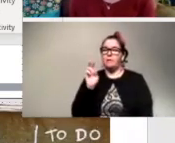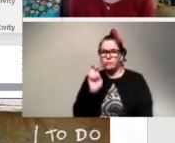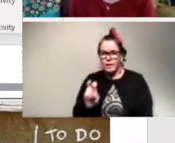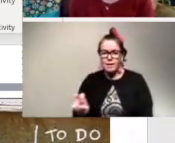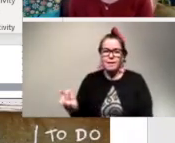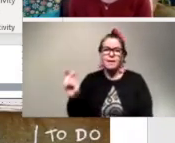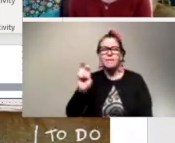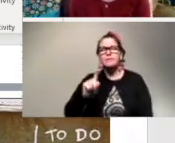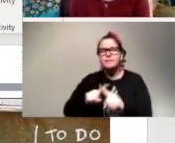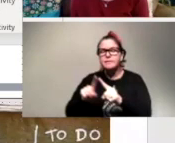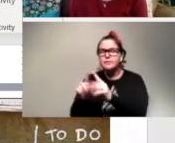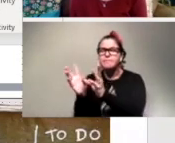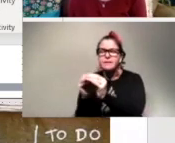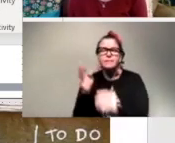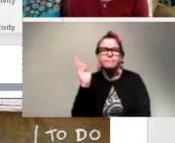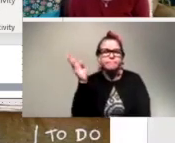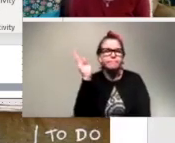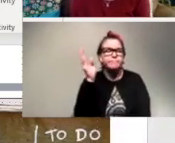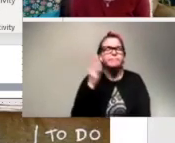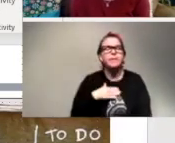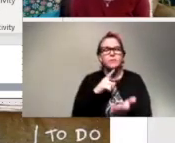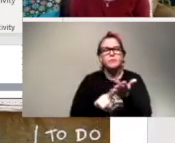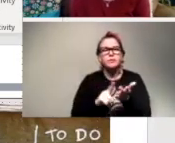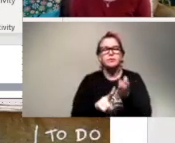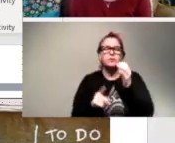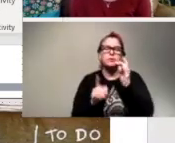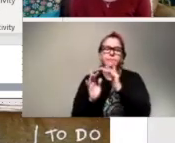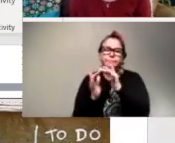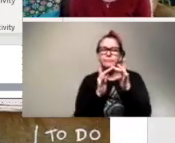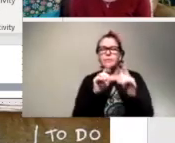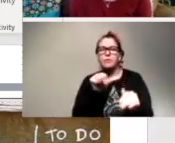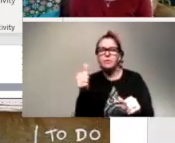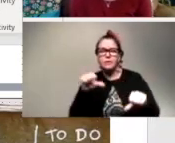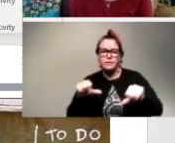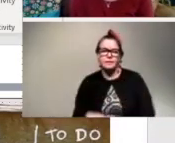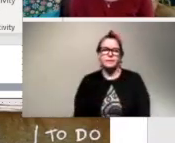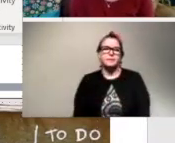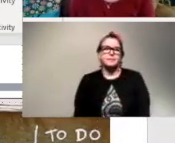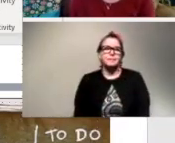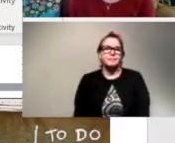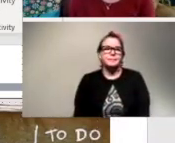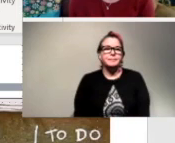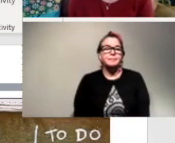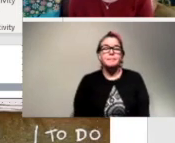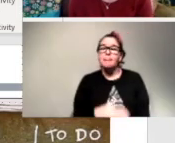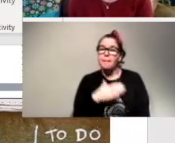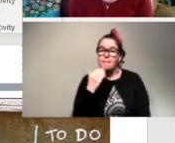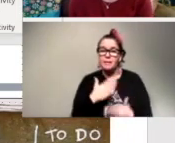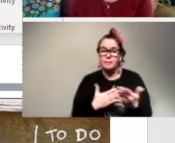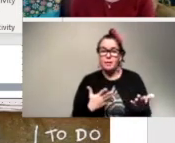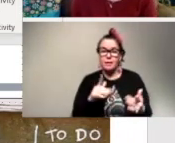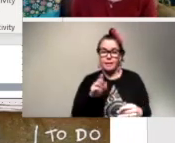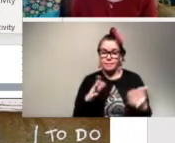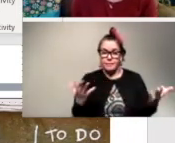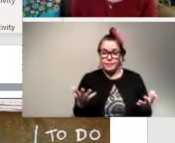to meetings to present my research and to network with other scientists. And the best part about being in the